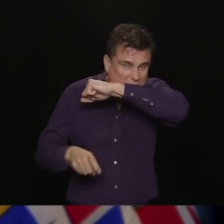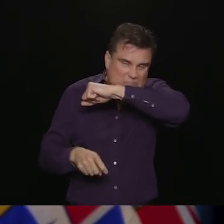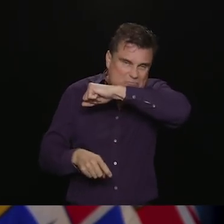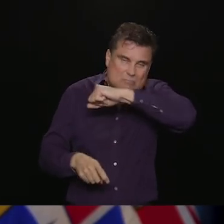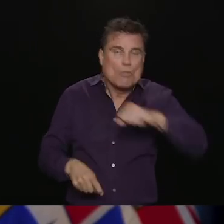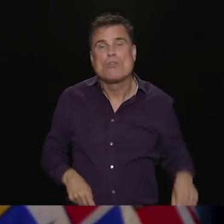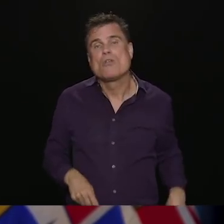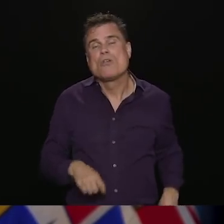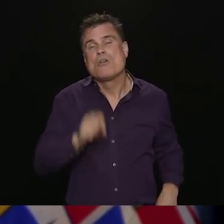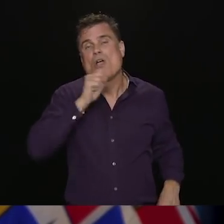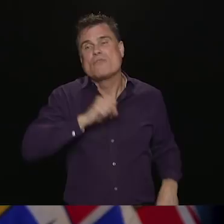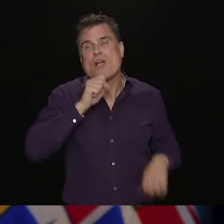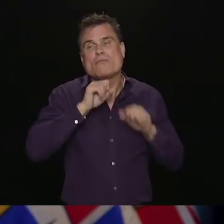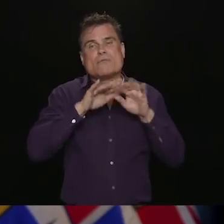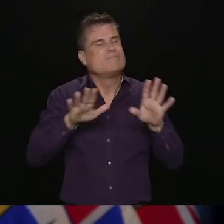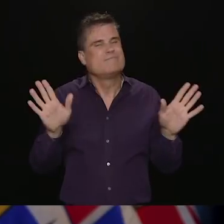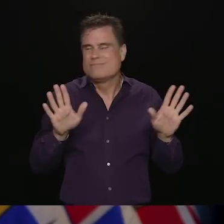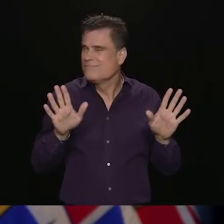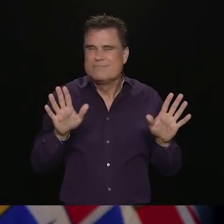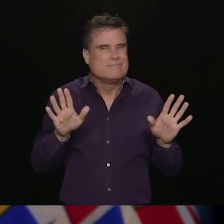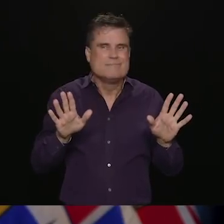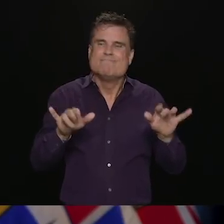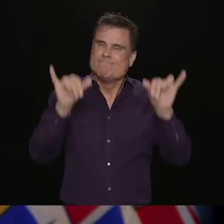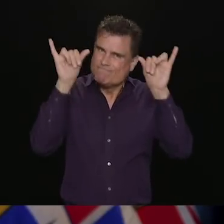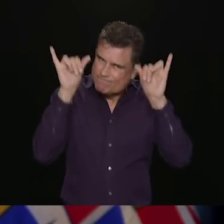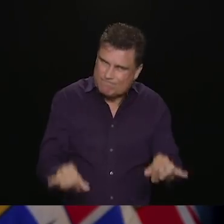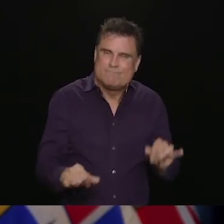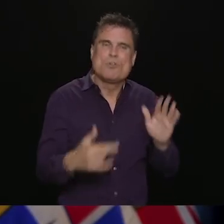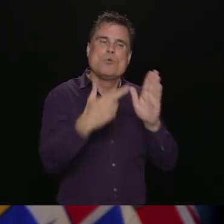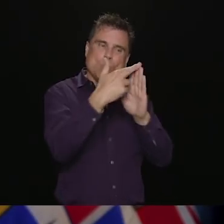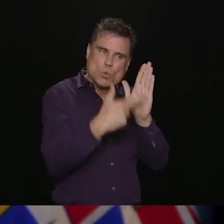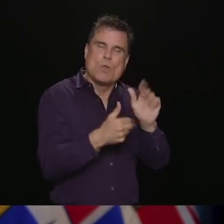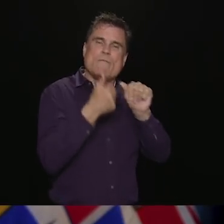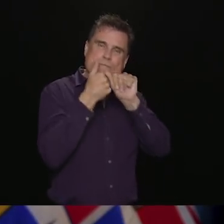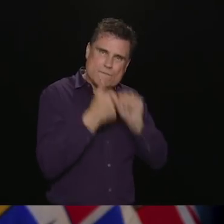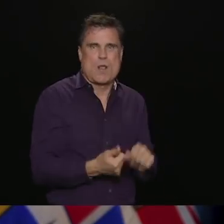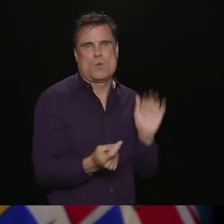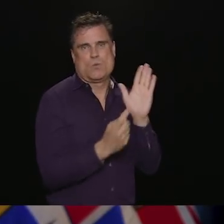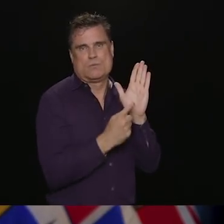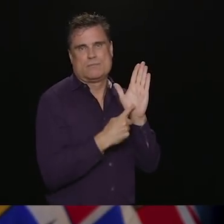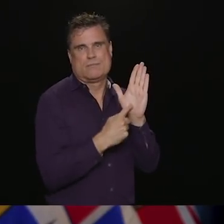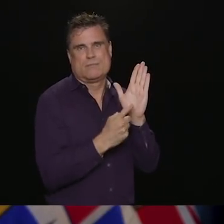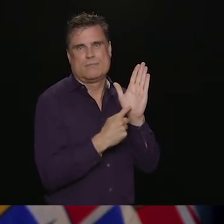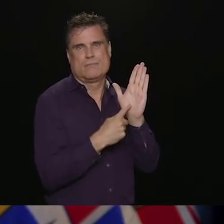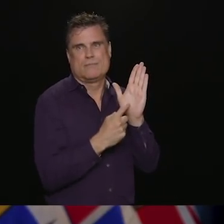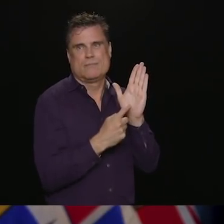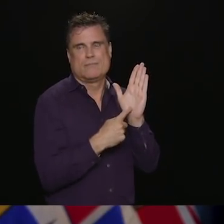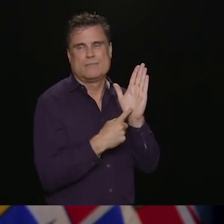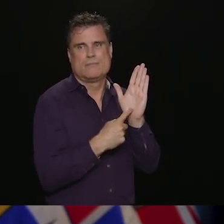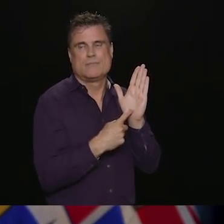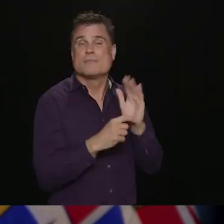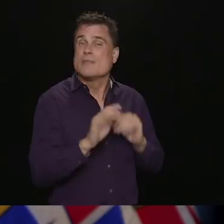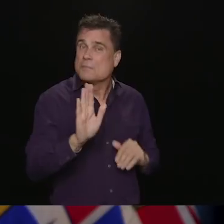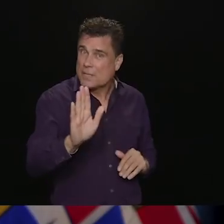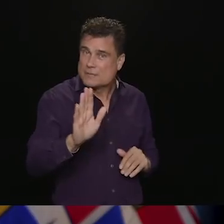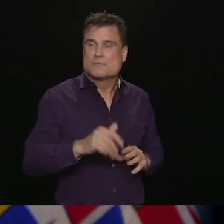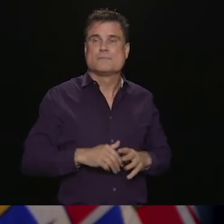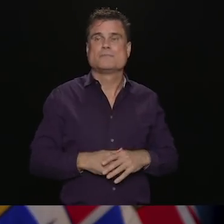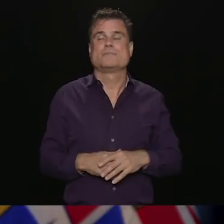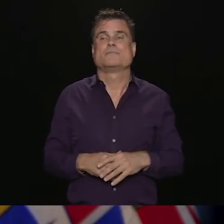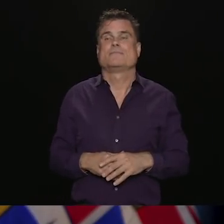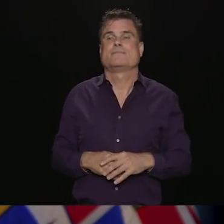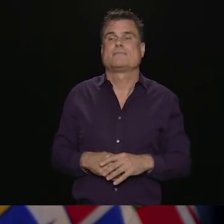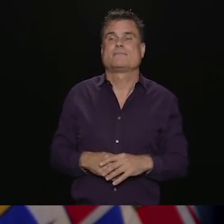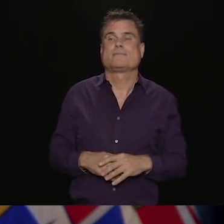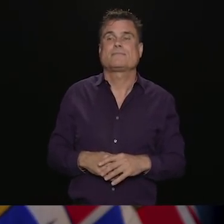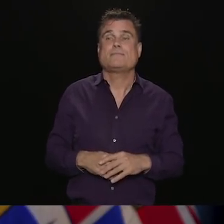people. What it does mean is that we are working on the guidance with more slowly, thoughtfully, more businesses being able to